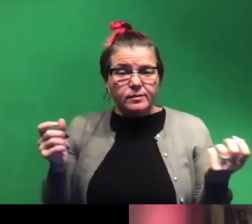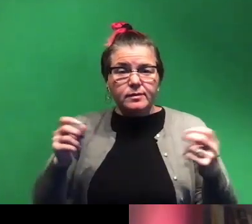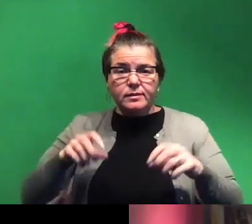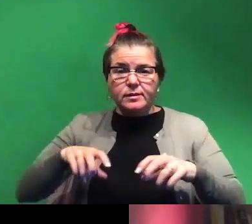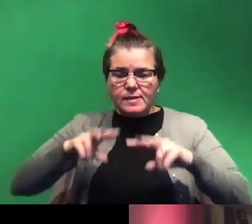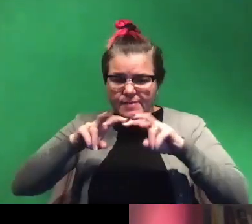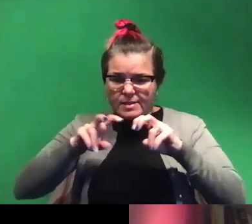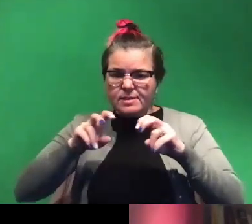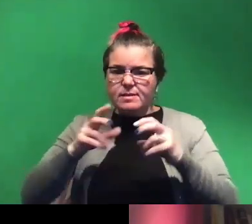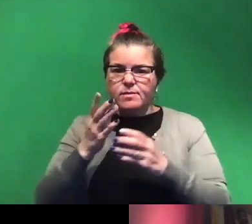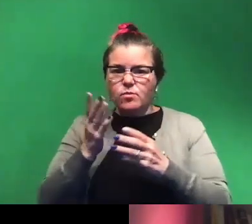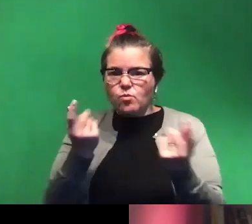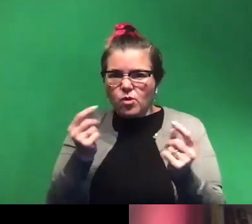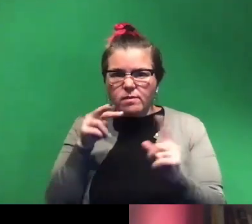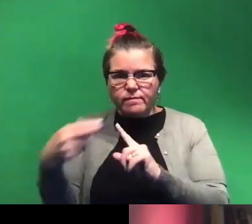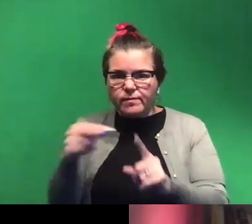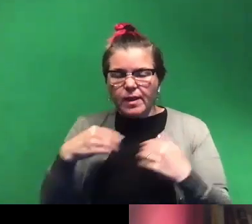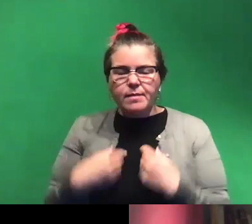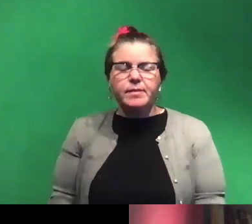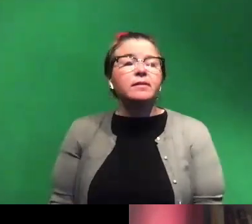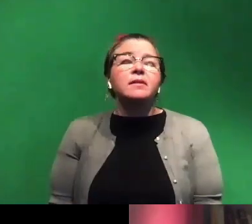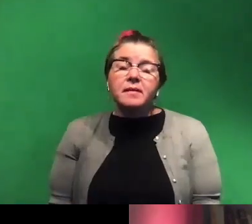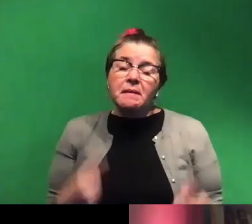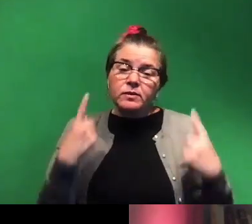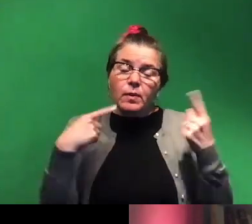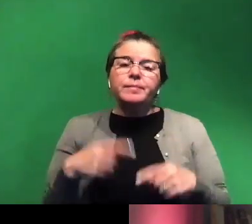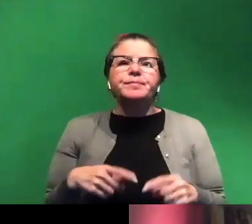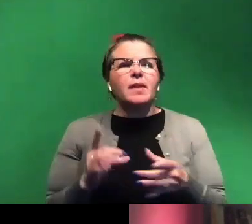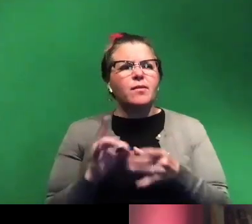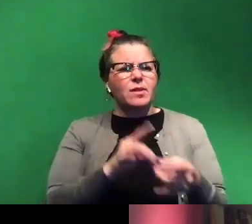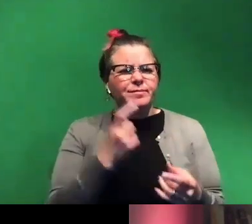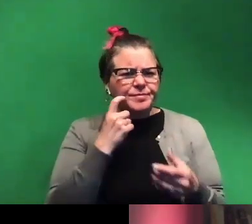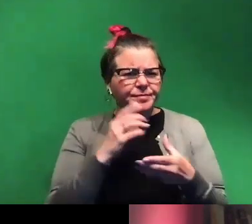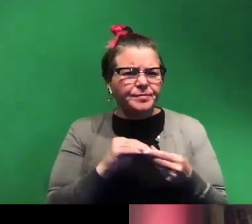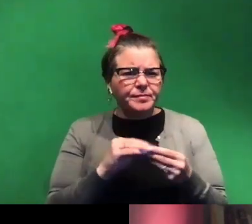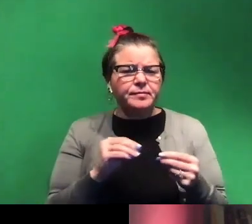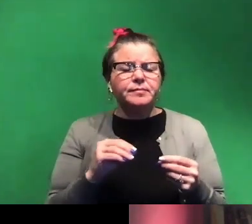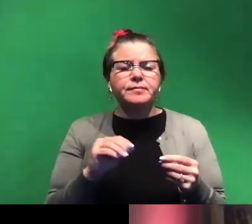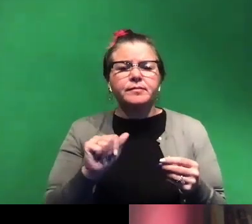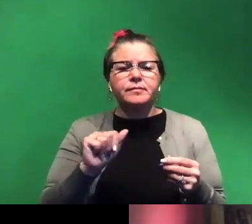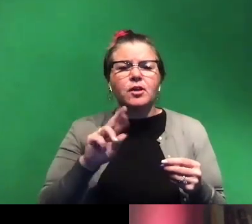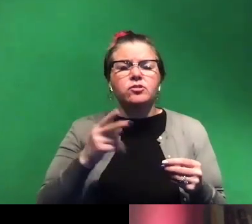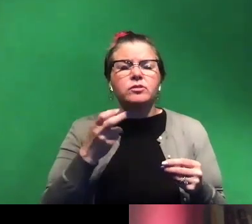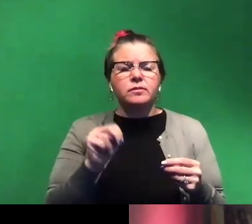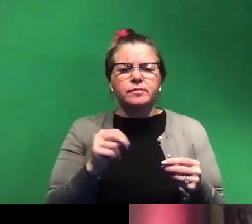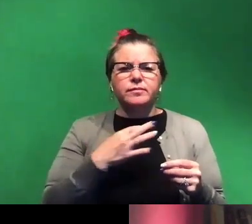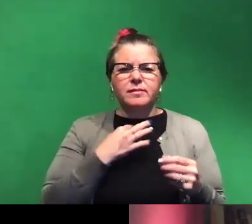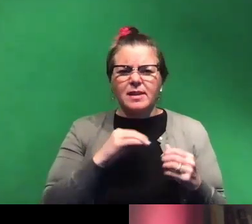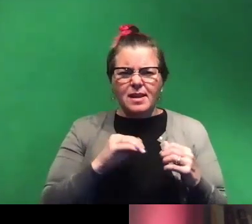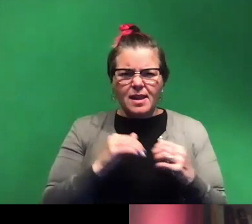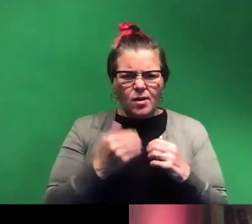of this animal's life. That's wild. So kind of related to what you were just saying, Arjun wants to know, how do we know the age of